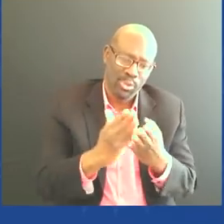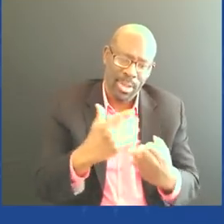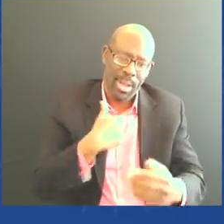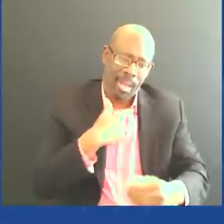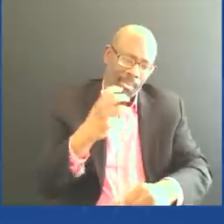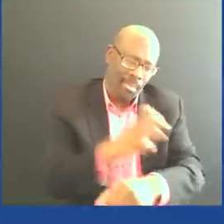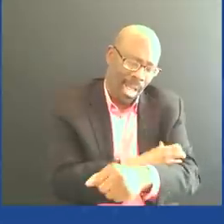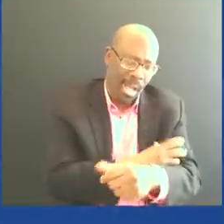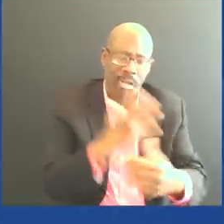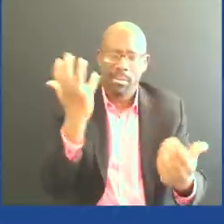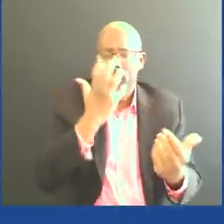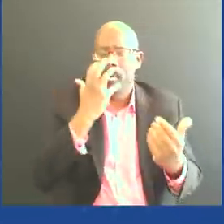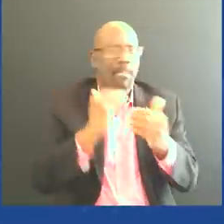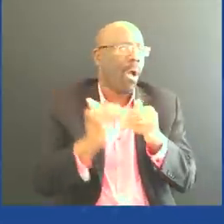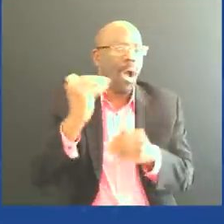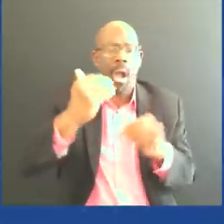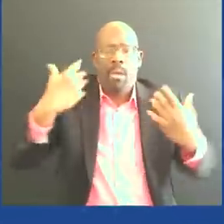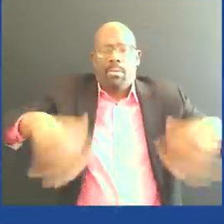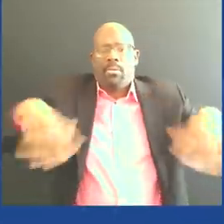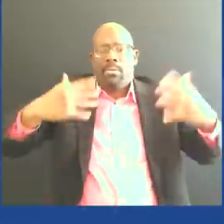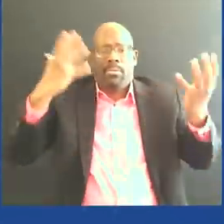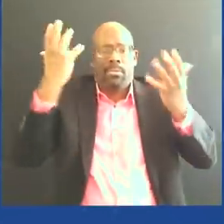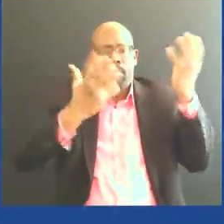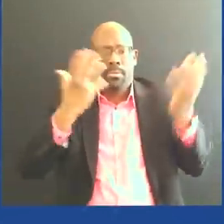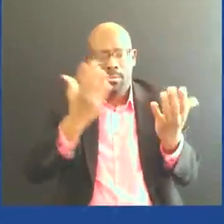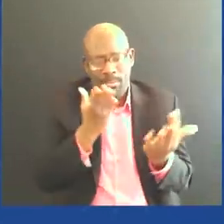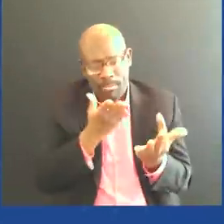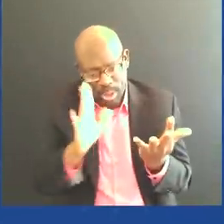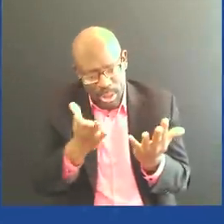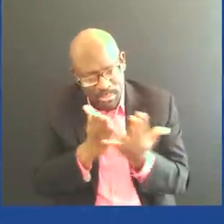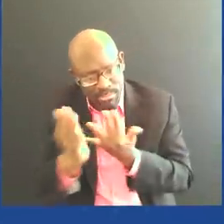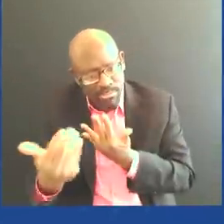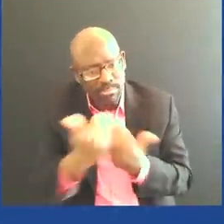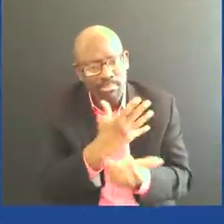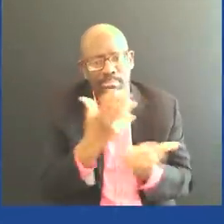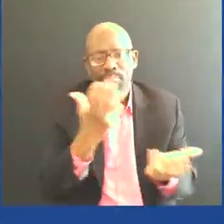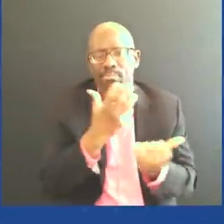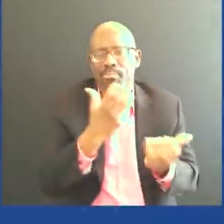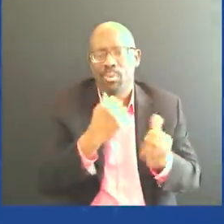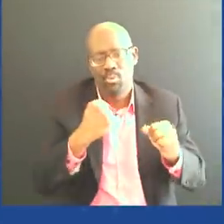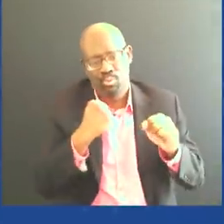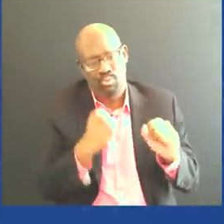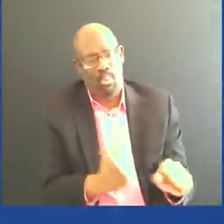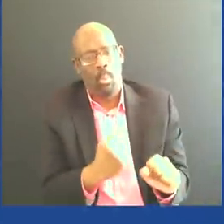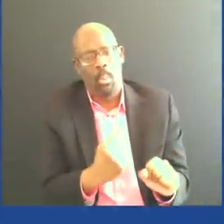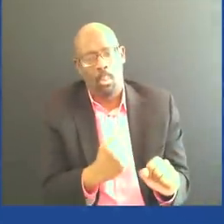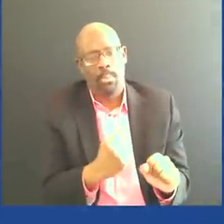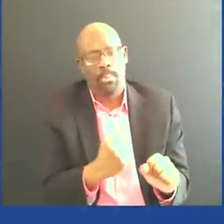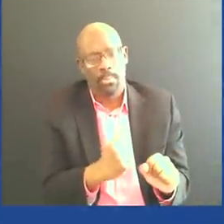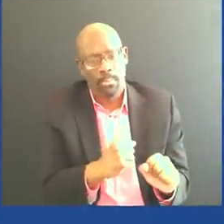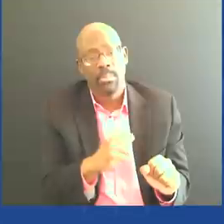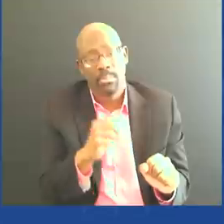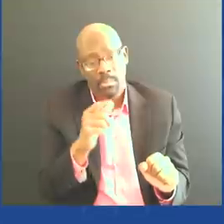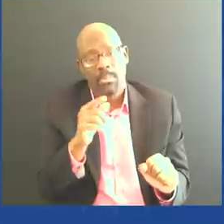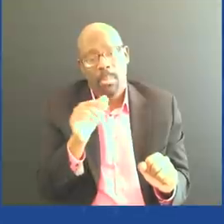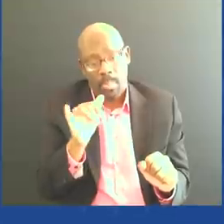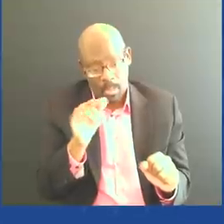stealth. Her engineering renders her nearly undetectable, and her sensors reveal the presence of her